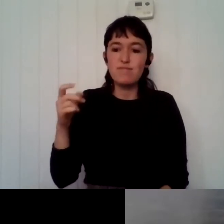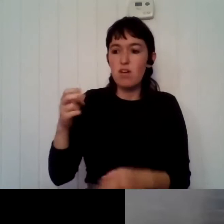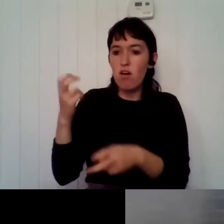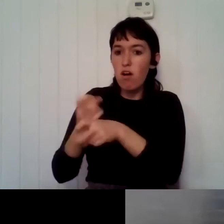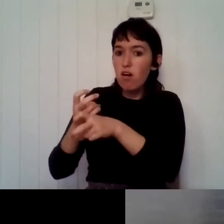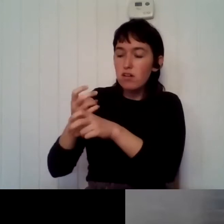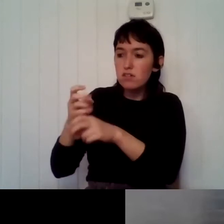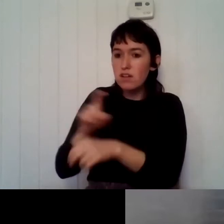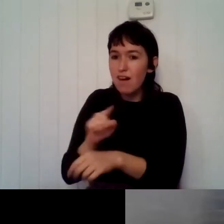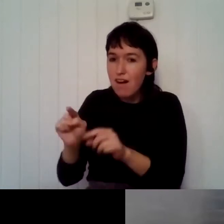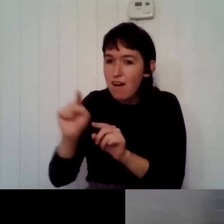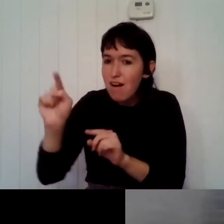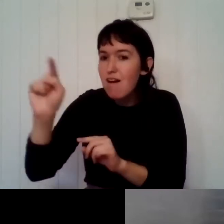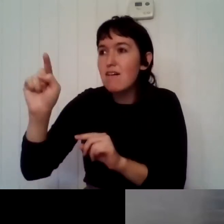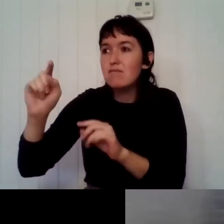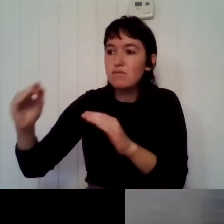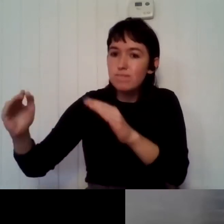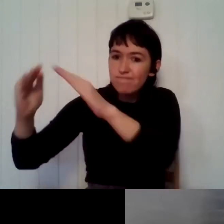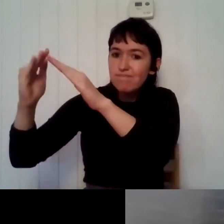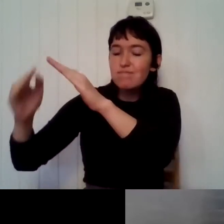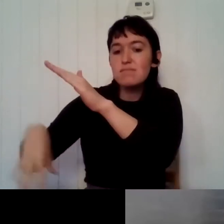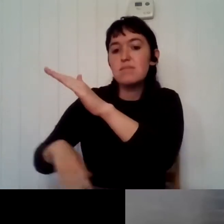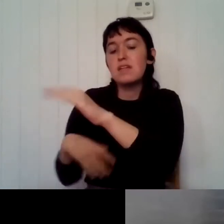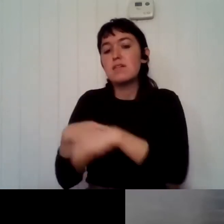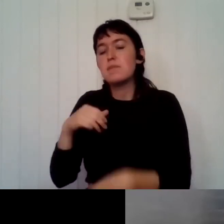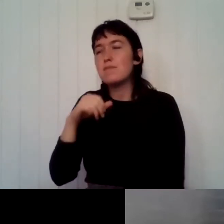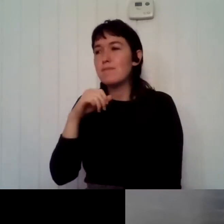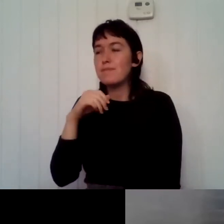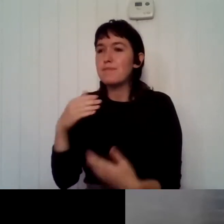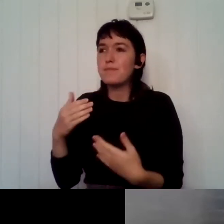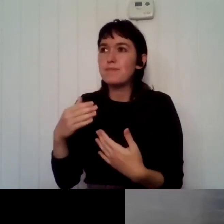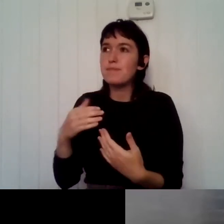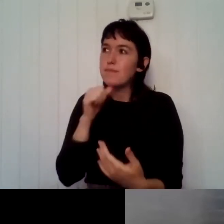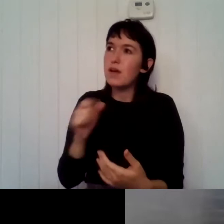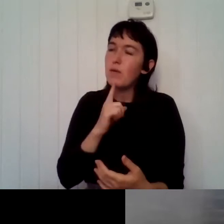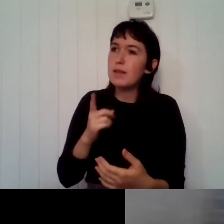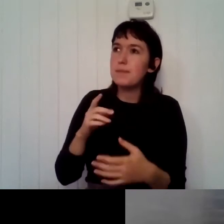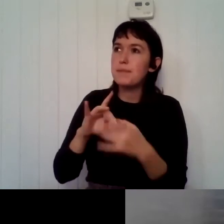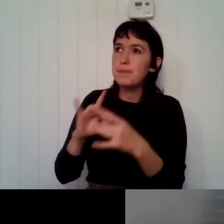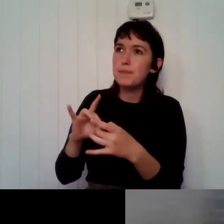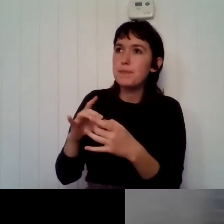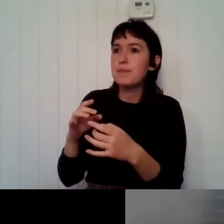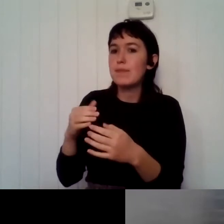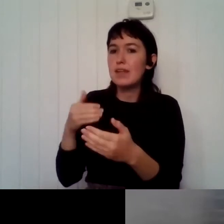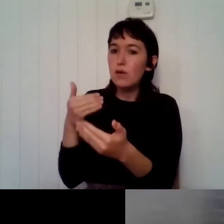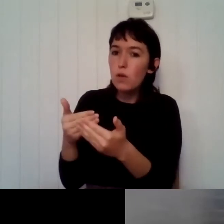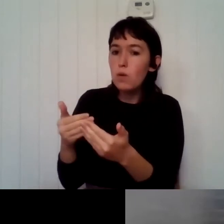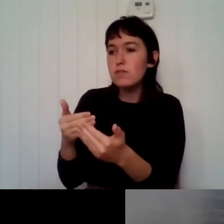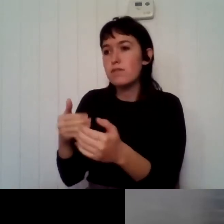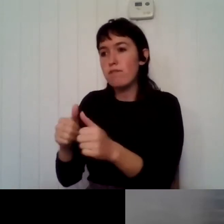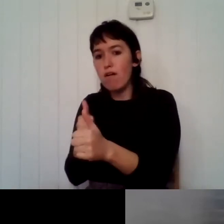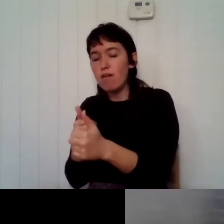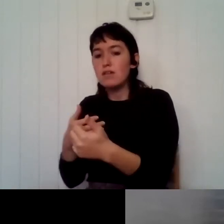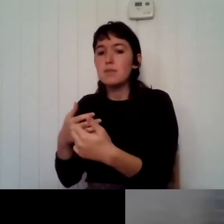about being too close or anything like that. But if for some reason they could take 2 more hours to get to a certain spot